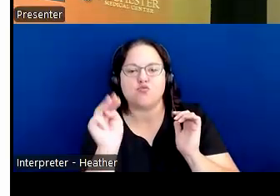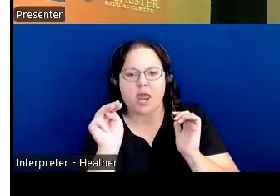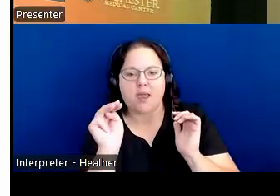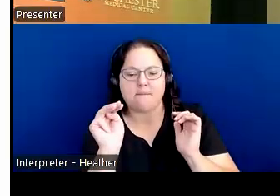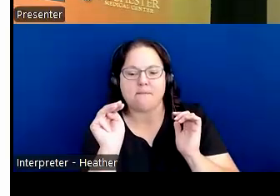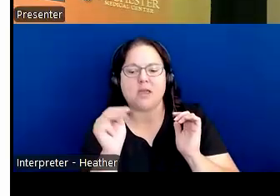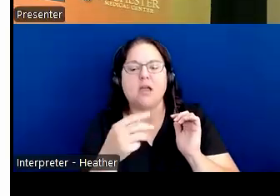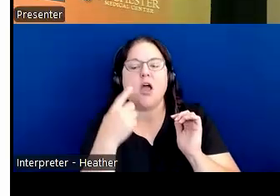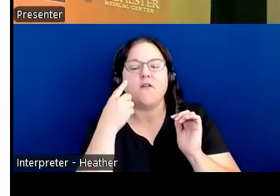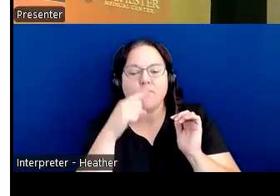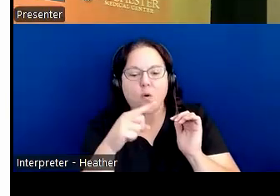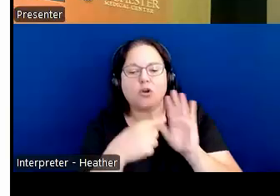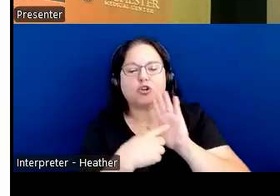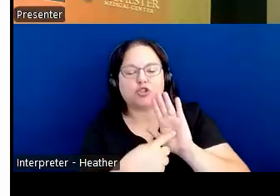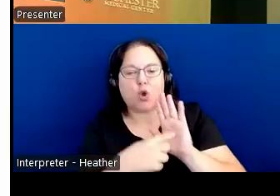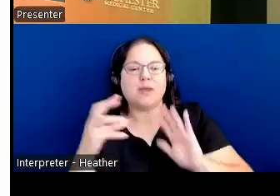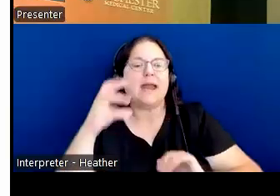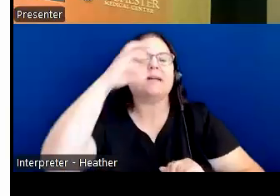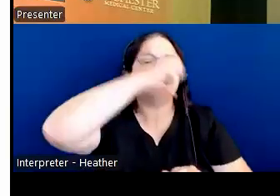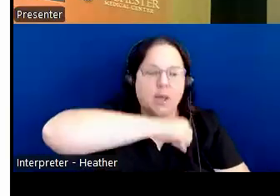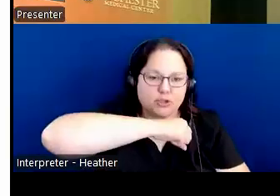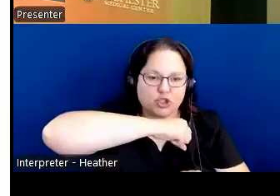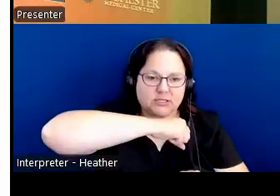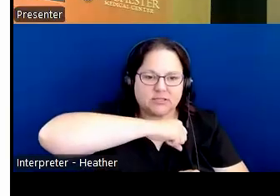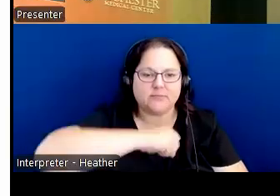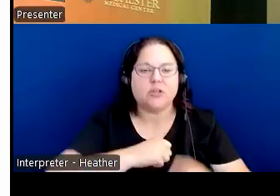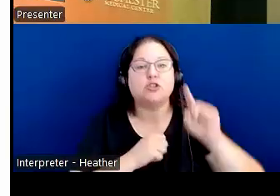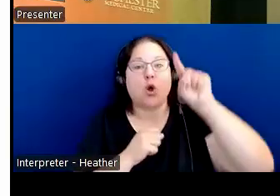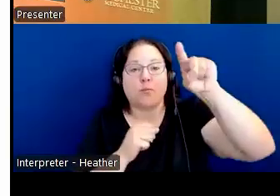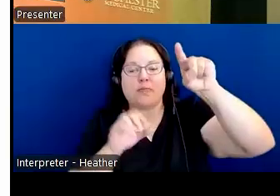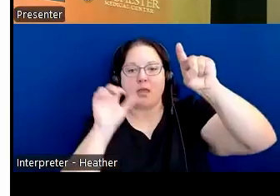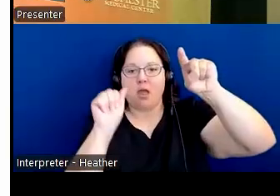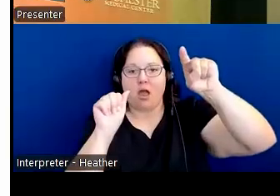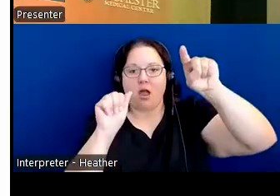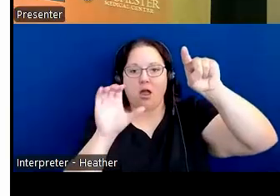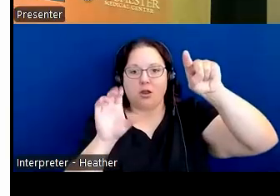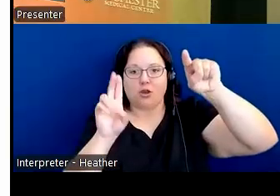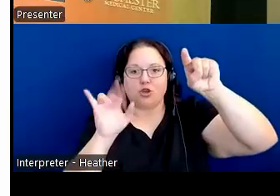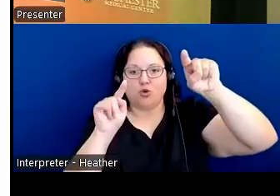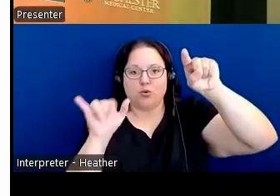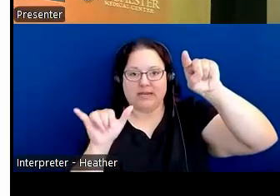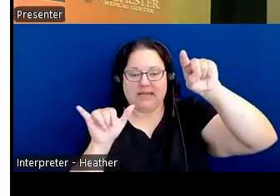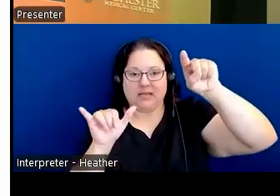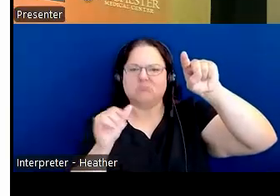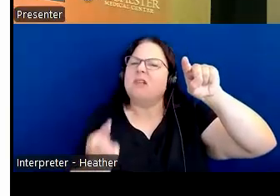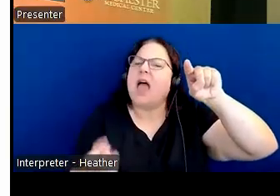So acuity is the dot at the top, which represents how much someone needs